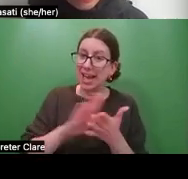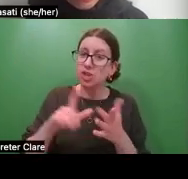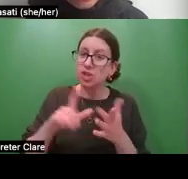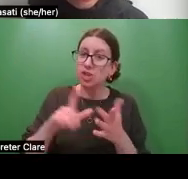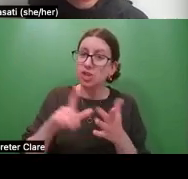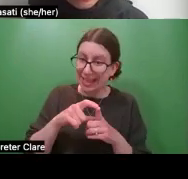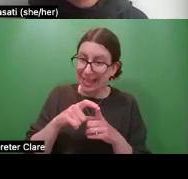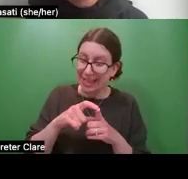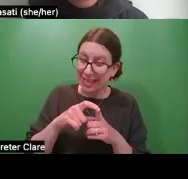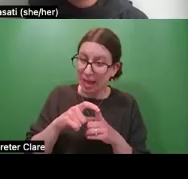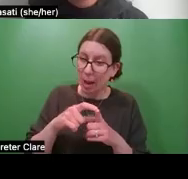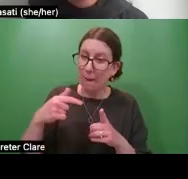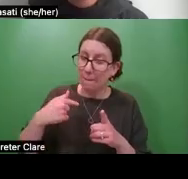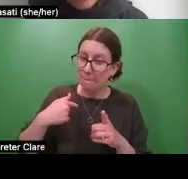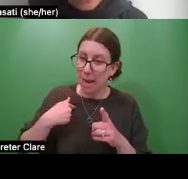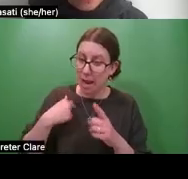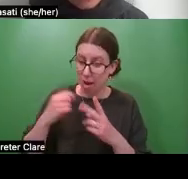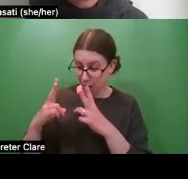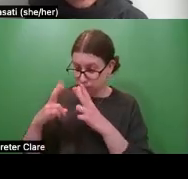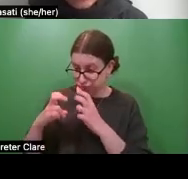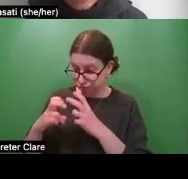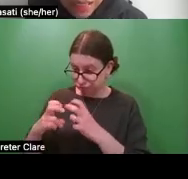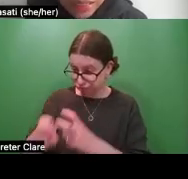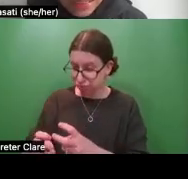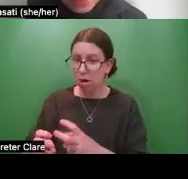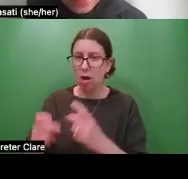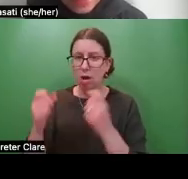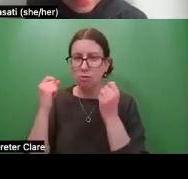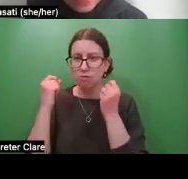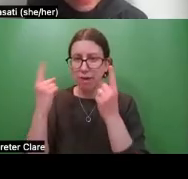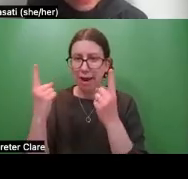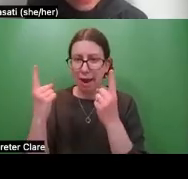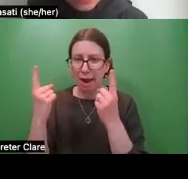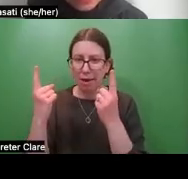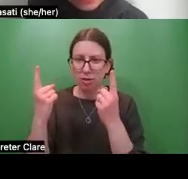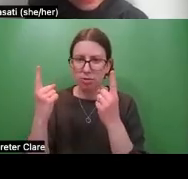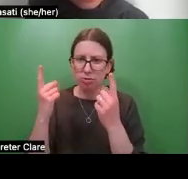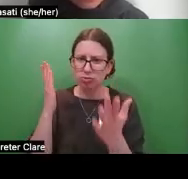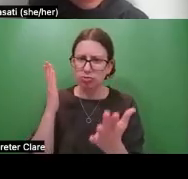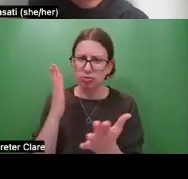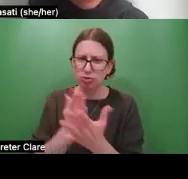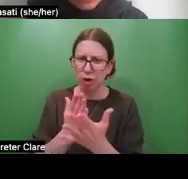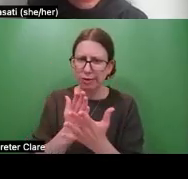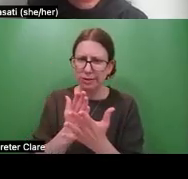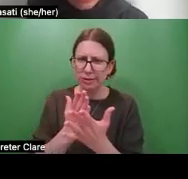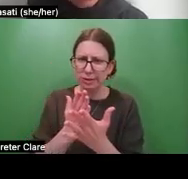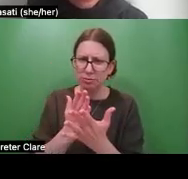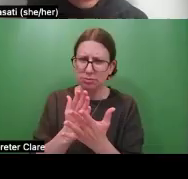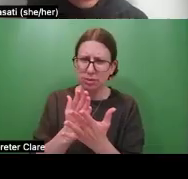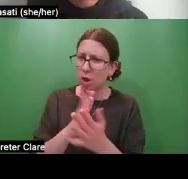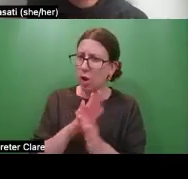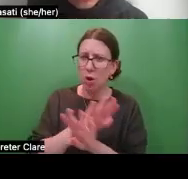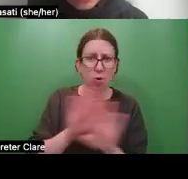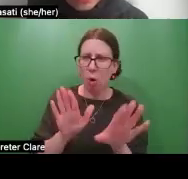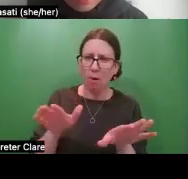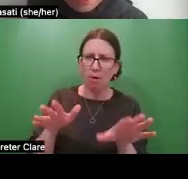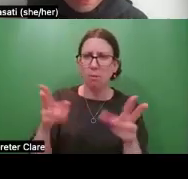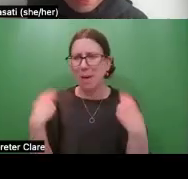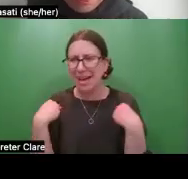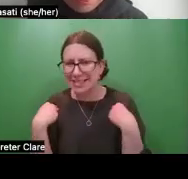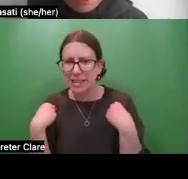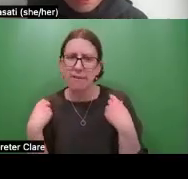that trust is far from passive or static. It's an active and complex psychological